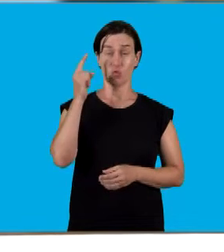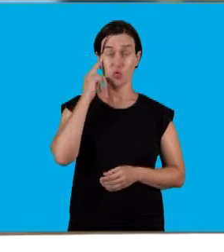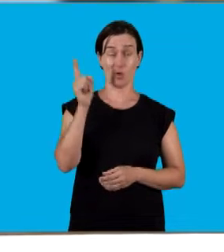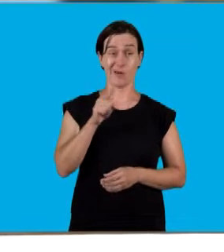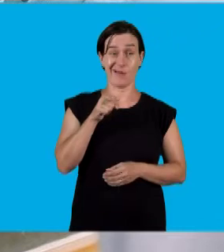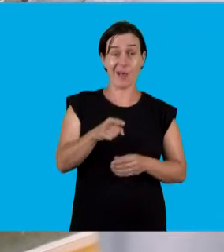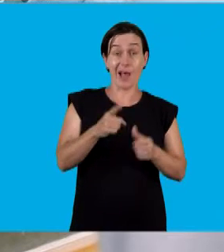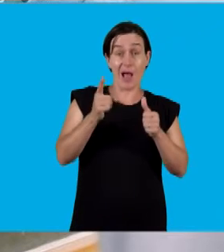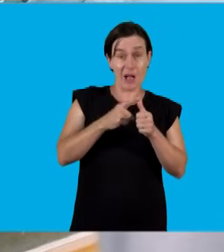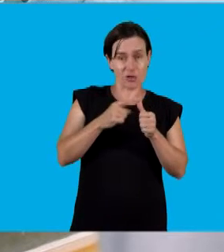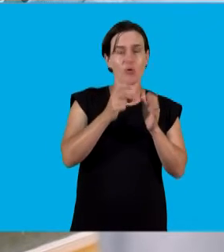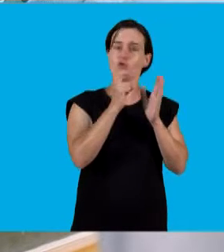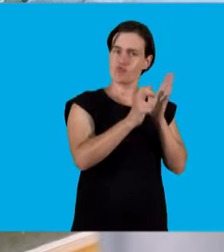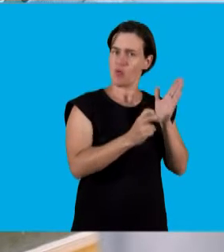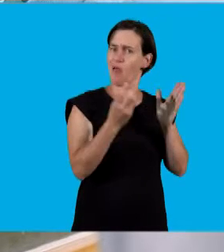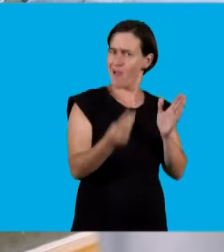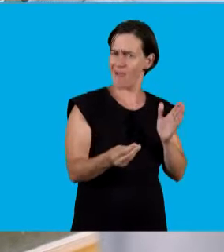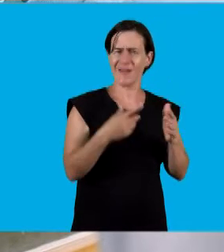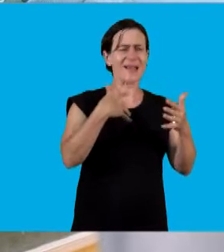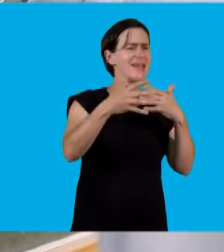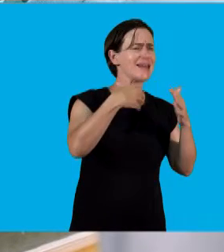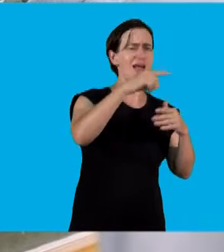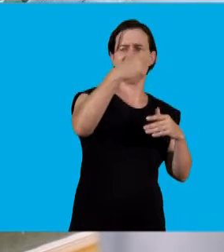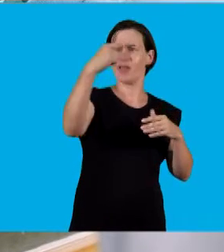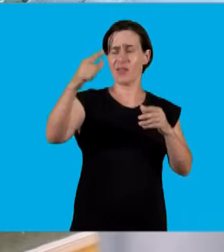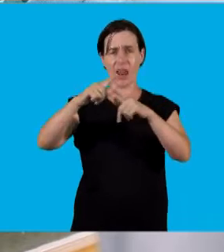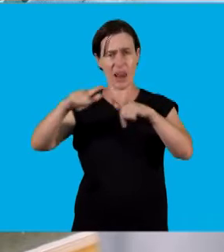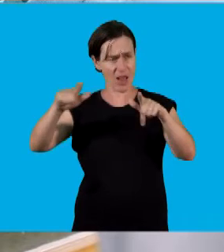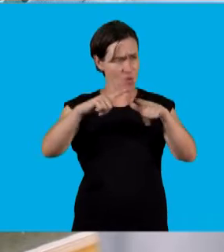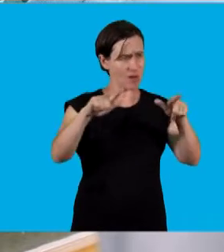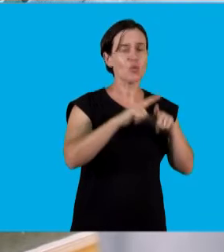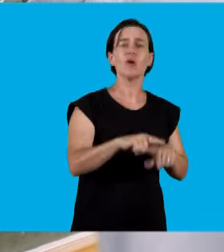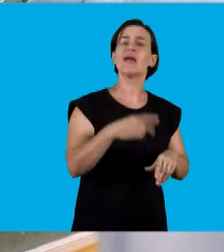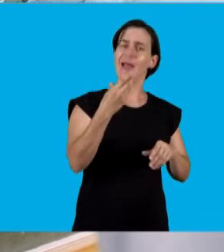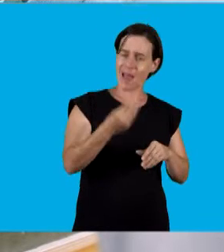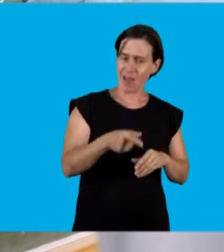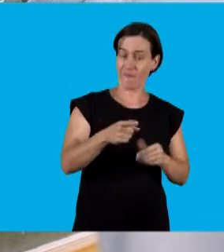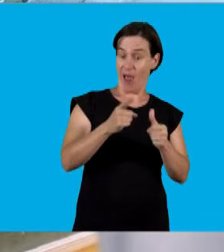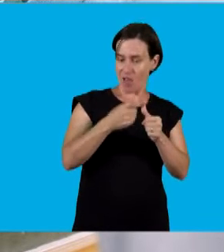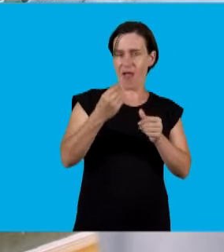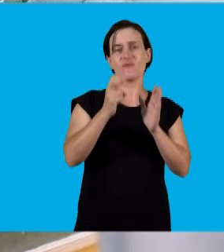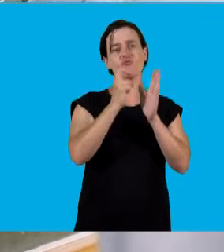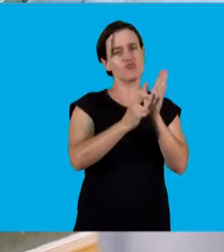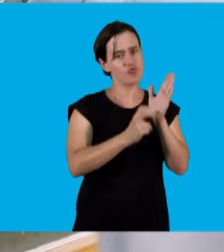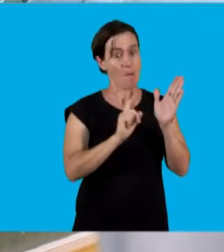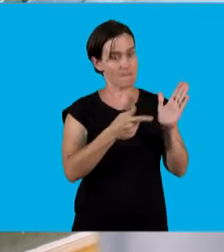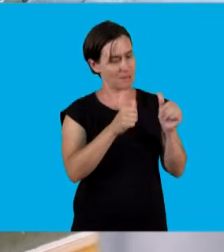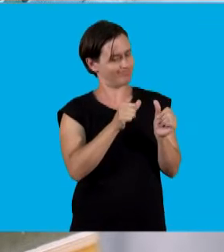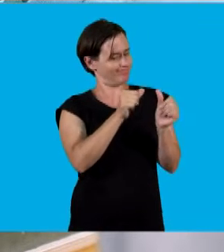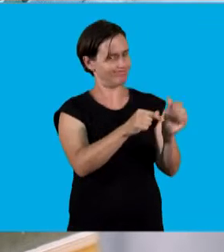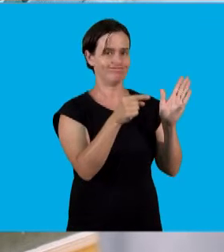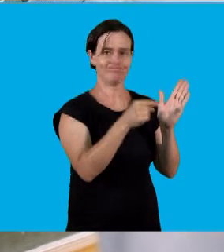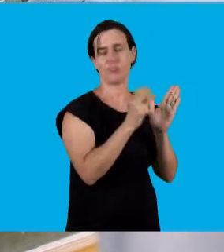that algebra has rules? Like any other language, algebra has certain rules that must